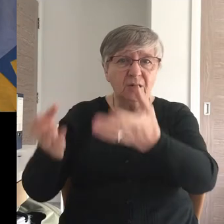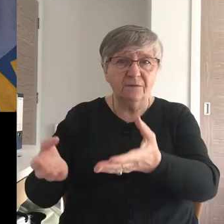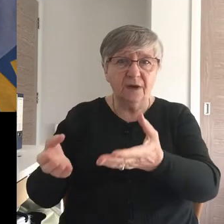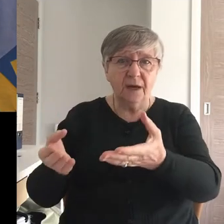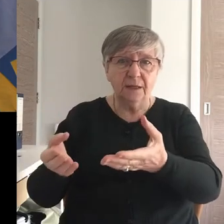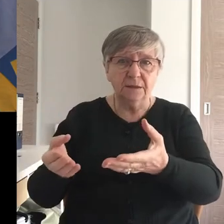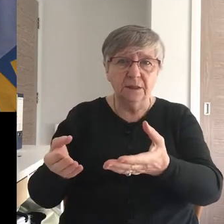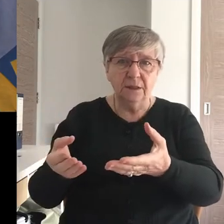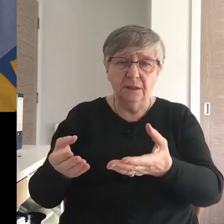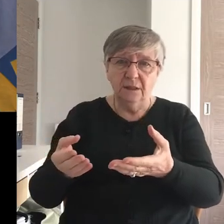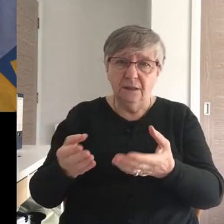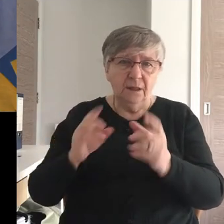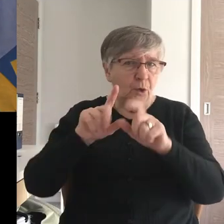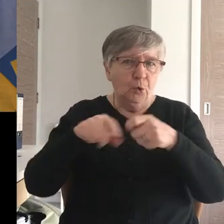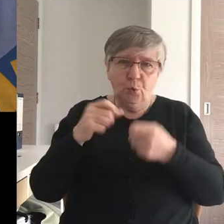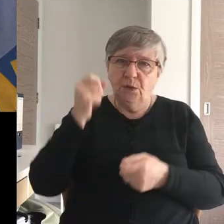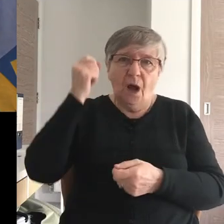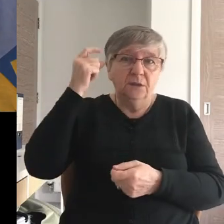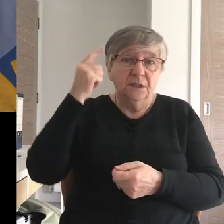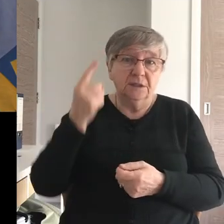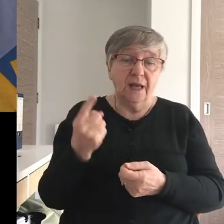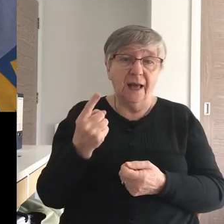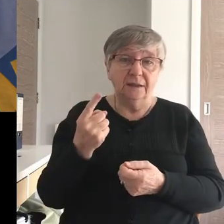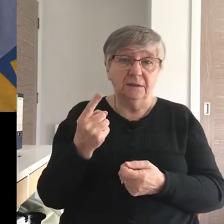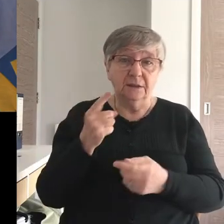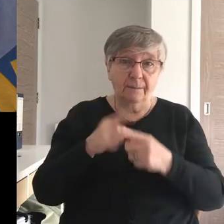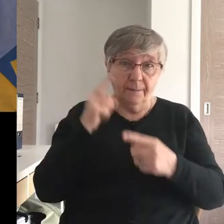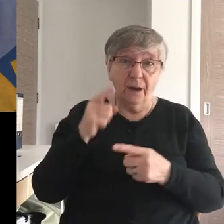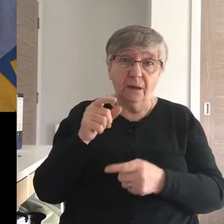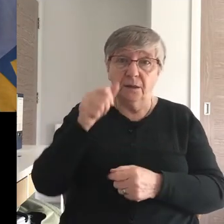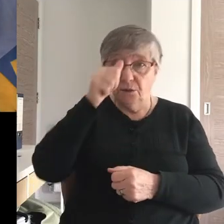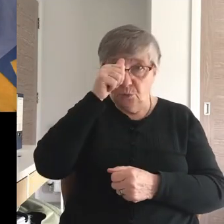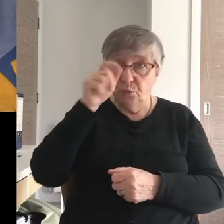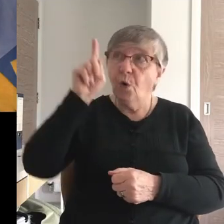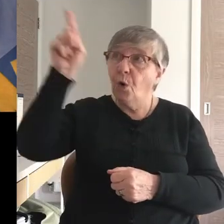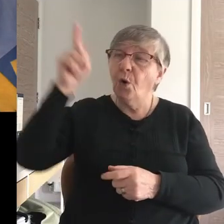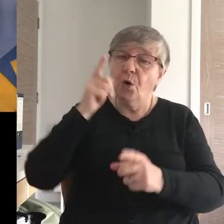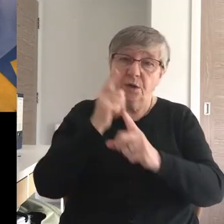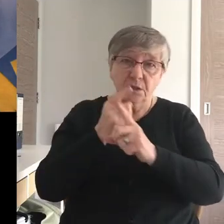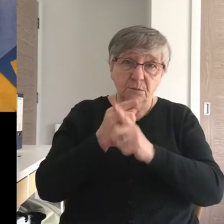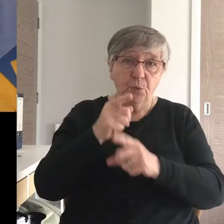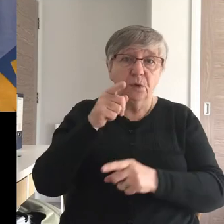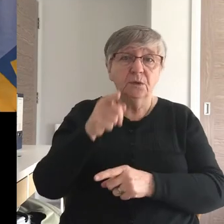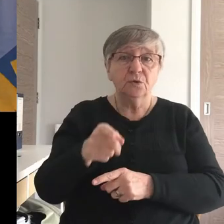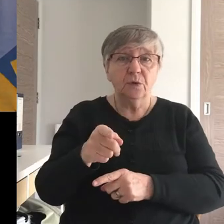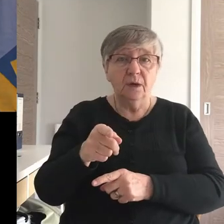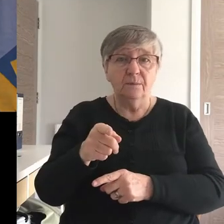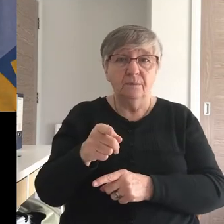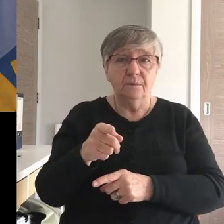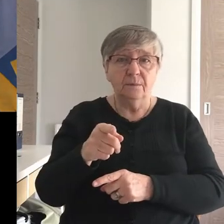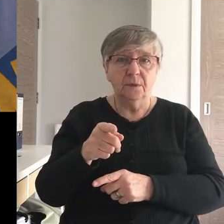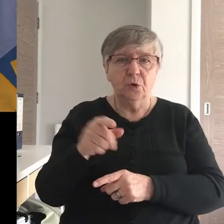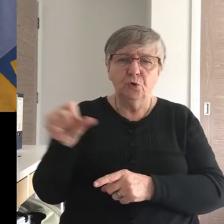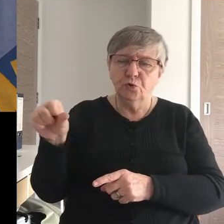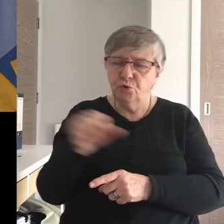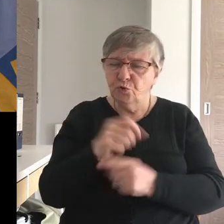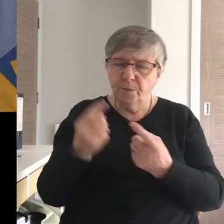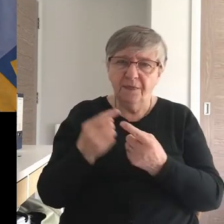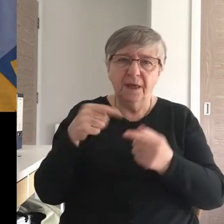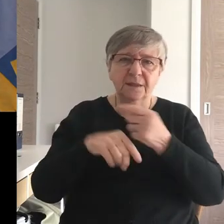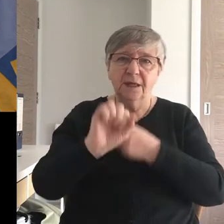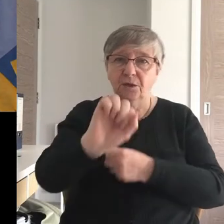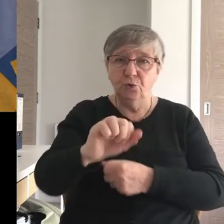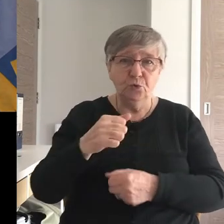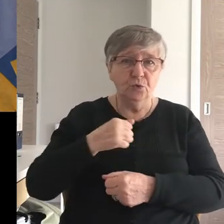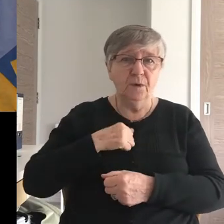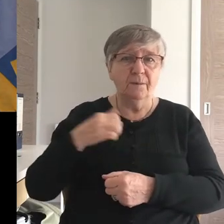make any sense except God had spoken to him, so there should be things in your lives, things in